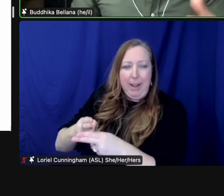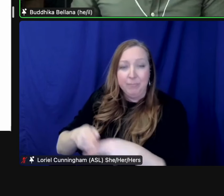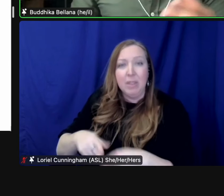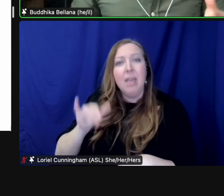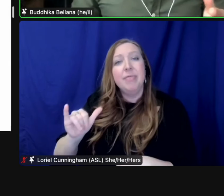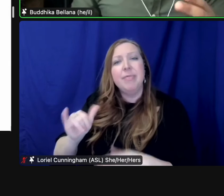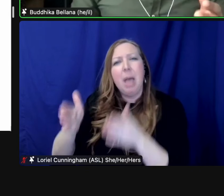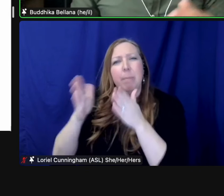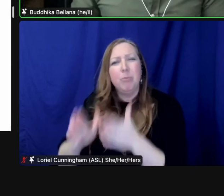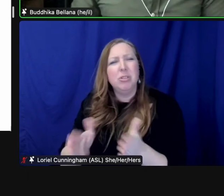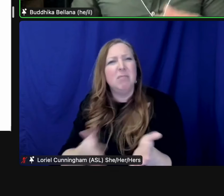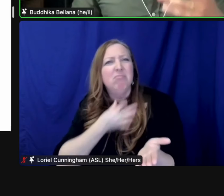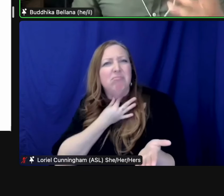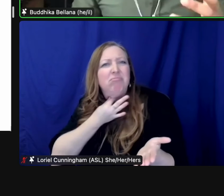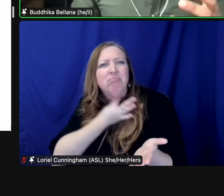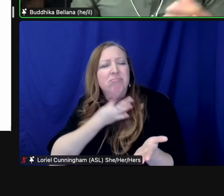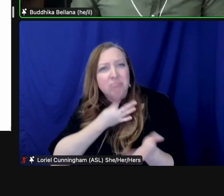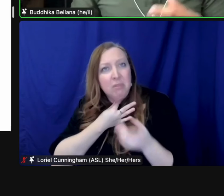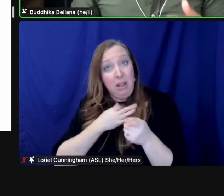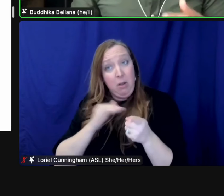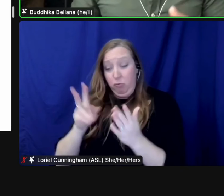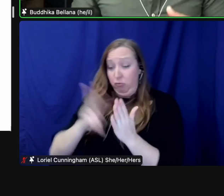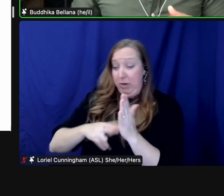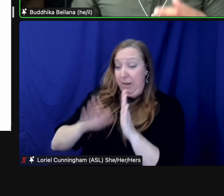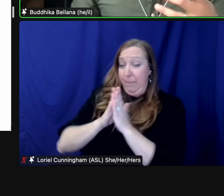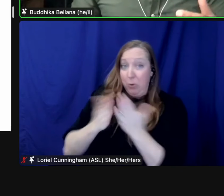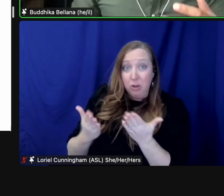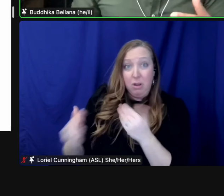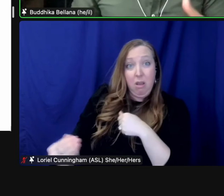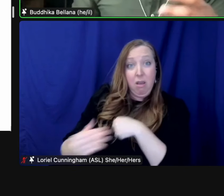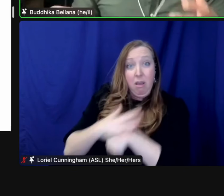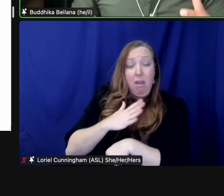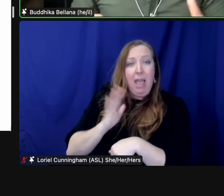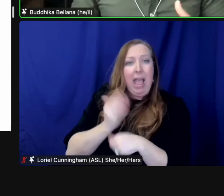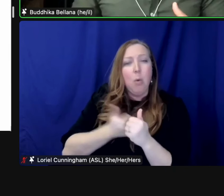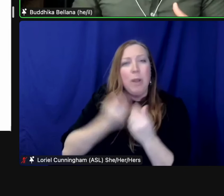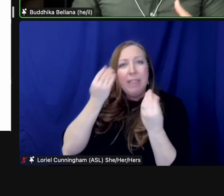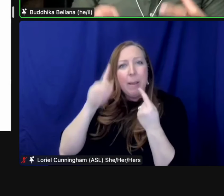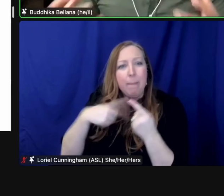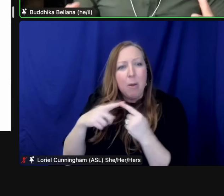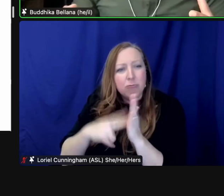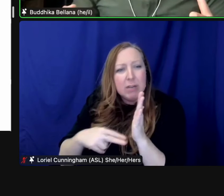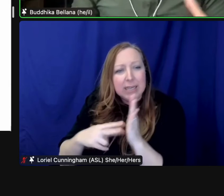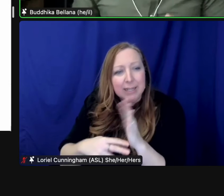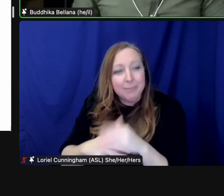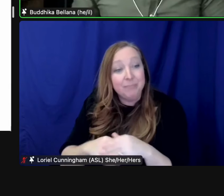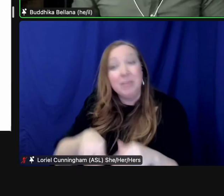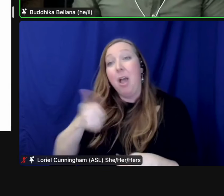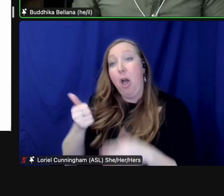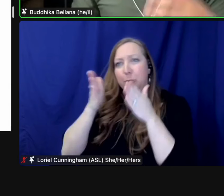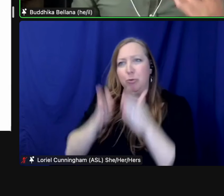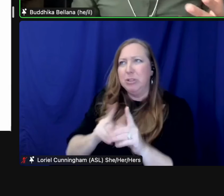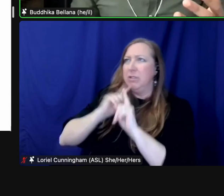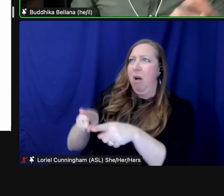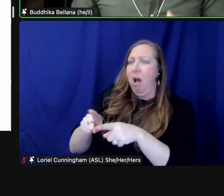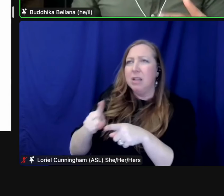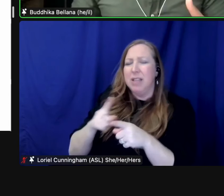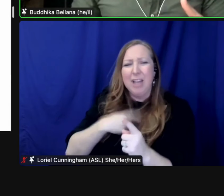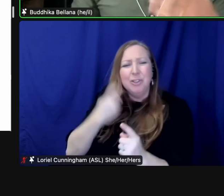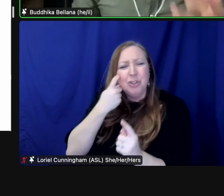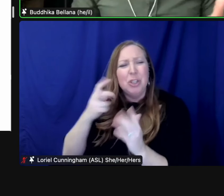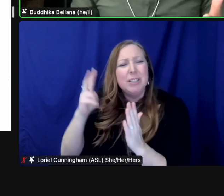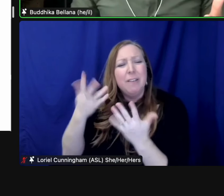person, Alphabet278, had just finished reading Angels and Demons by Dan Brown, and they described being in a trance for hours. Their girlfriend